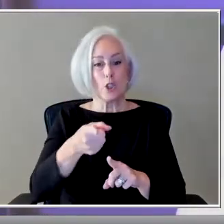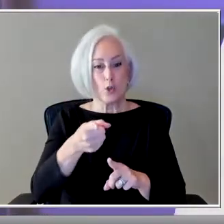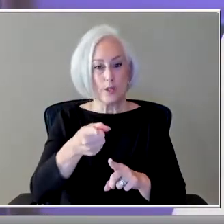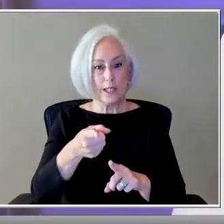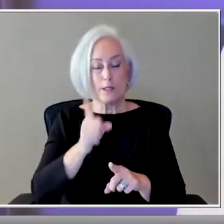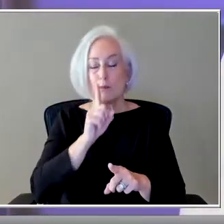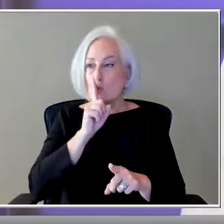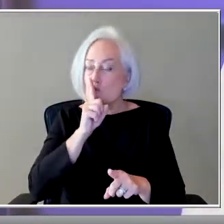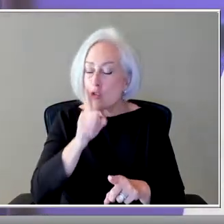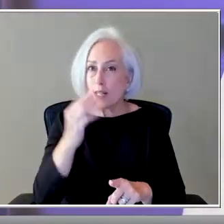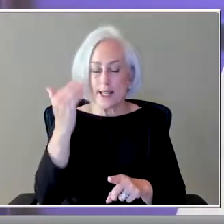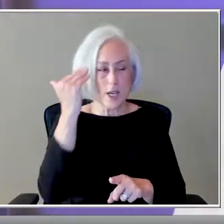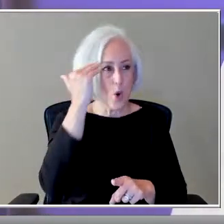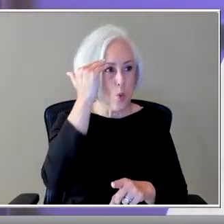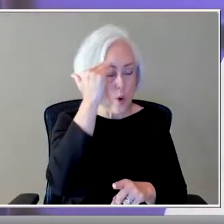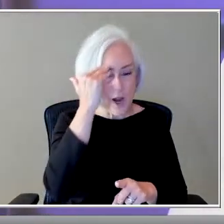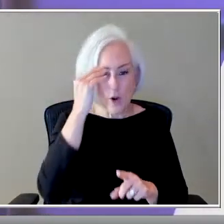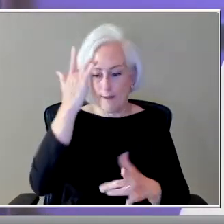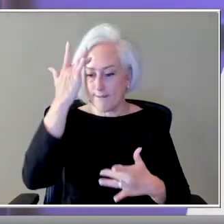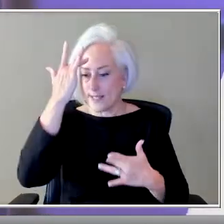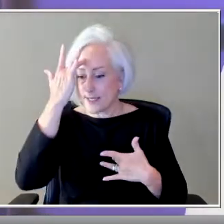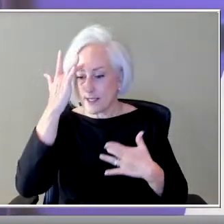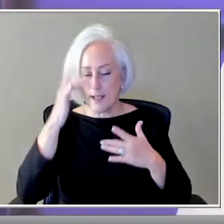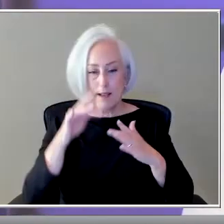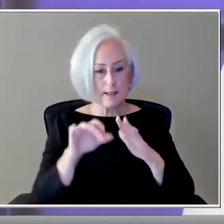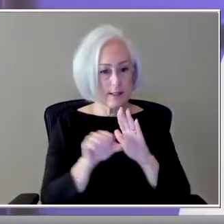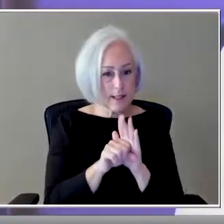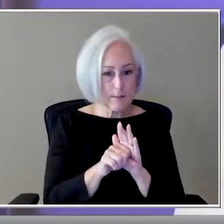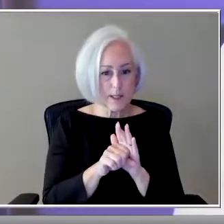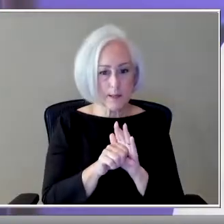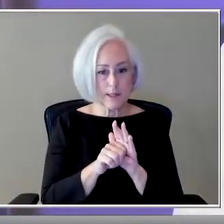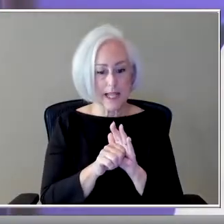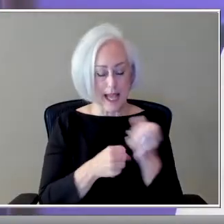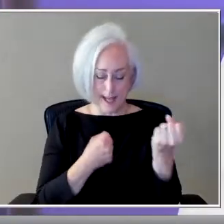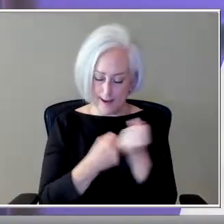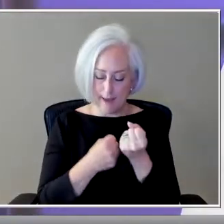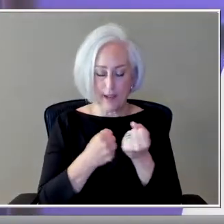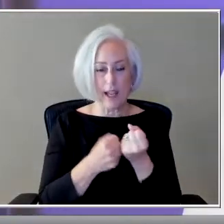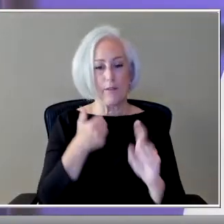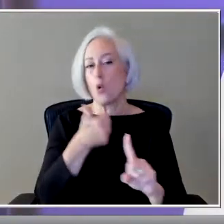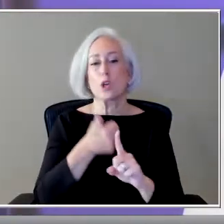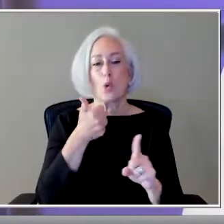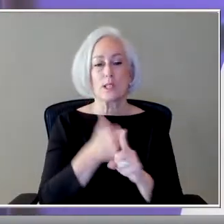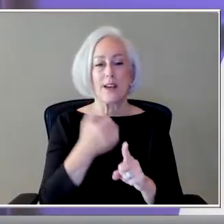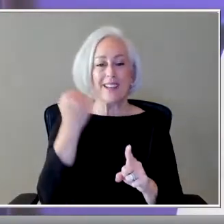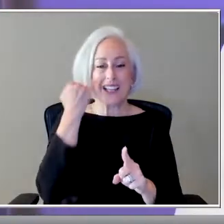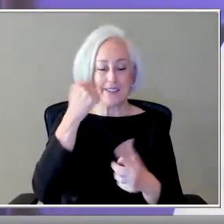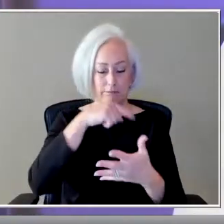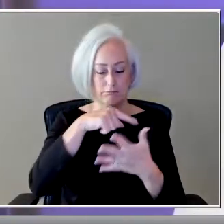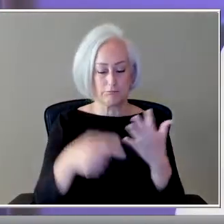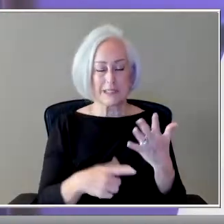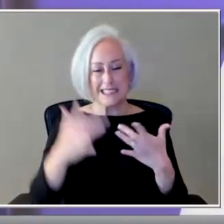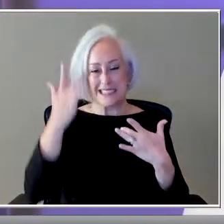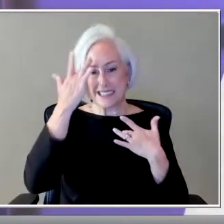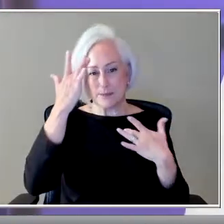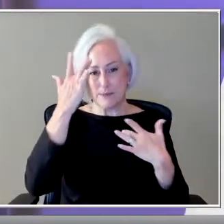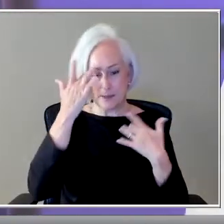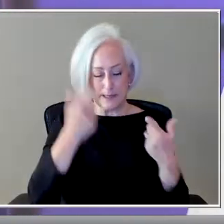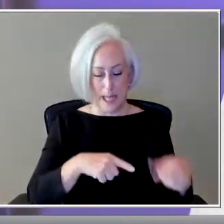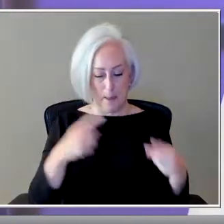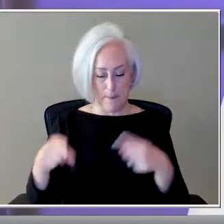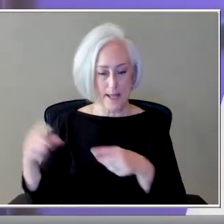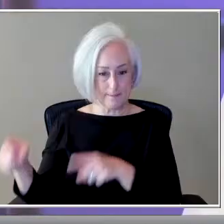those signs and symptoms. And be your own advocate if those signs and symptoms do start to manifest